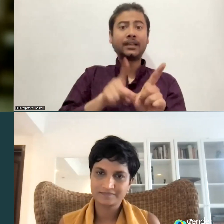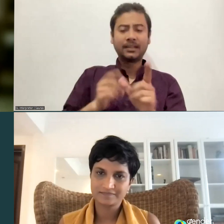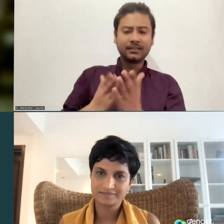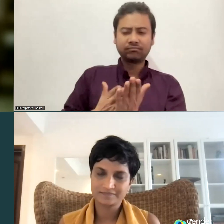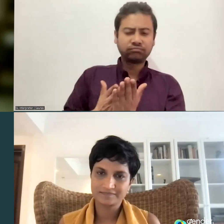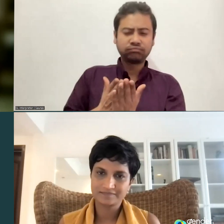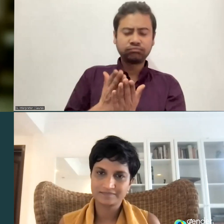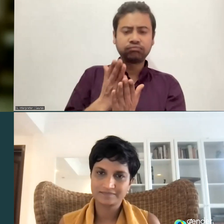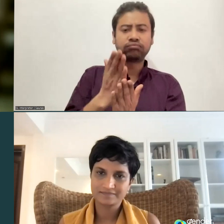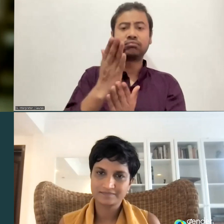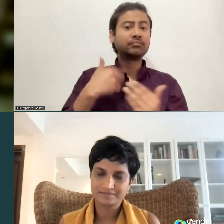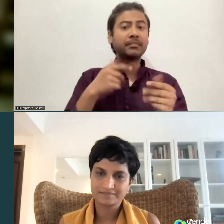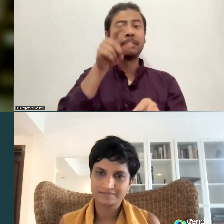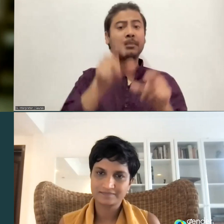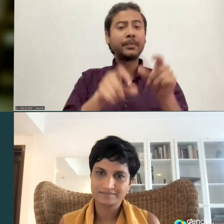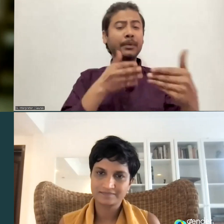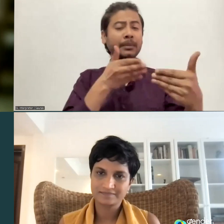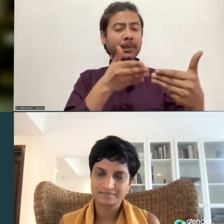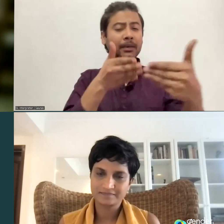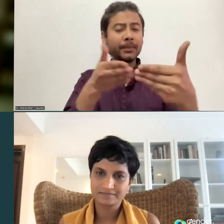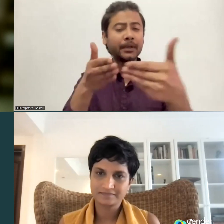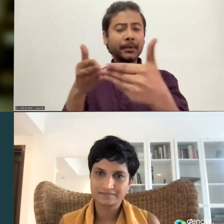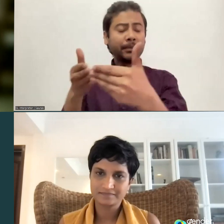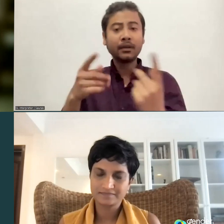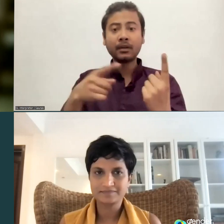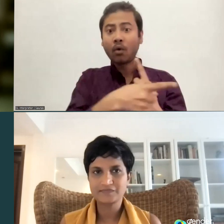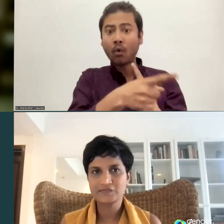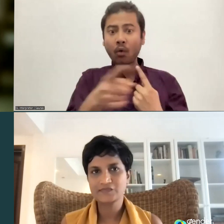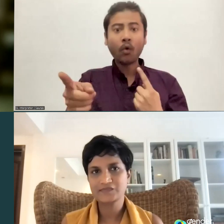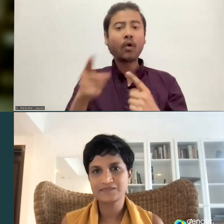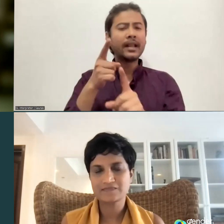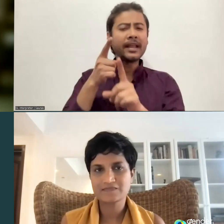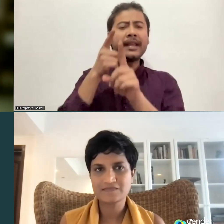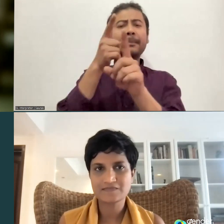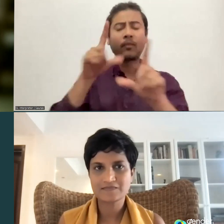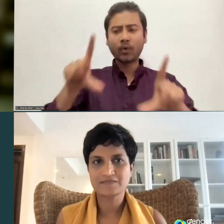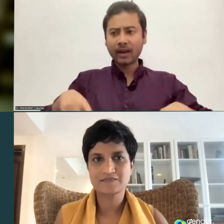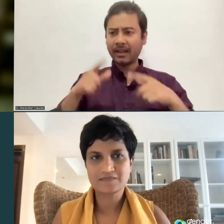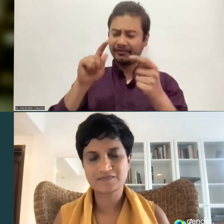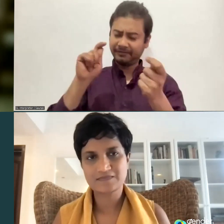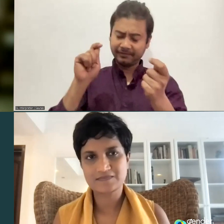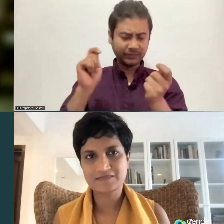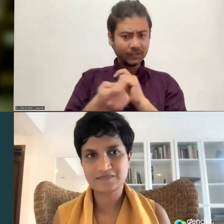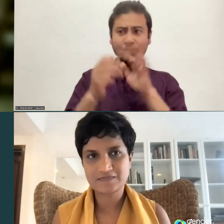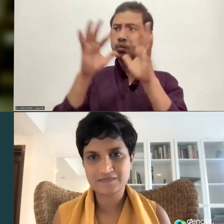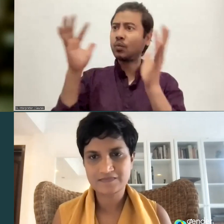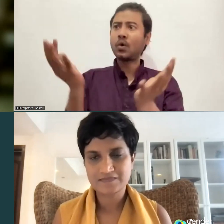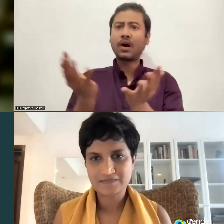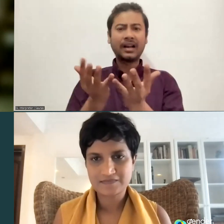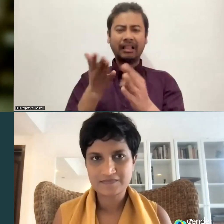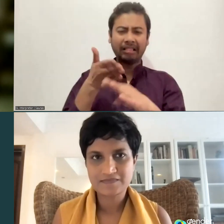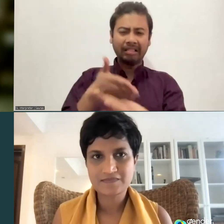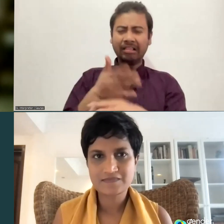of people who are every day striving to change the world and make it a better place.